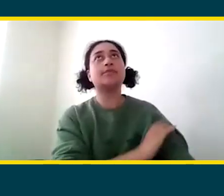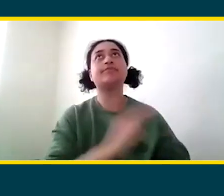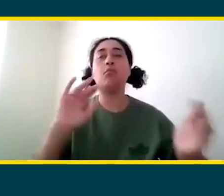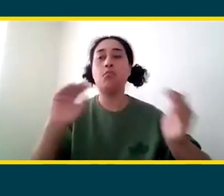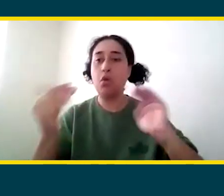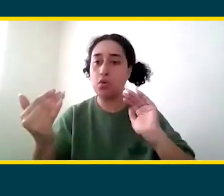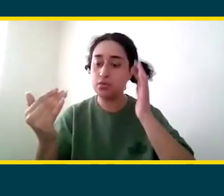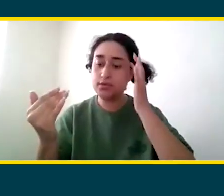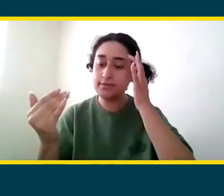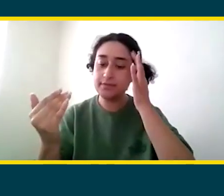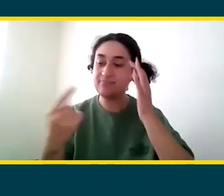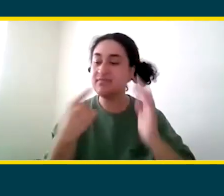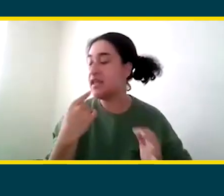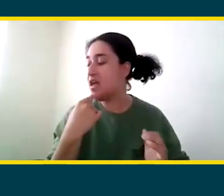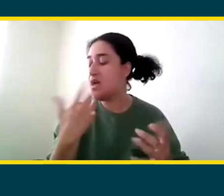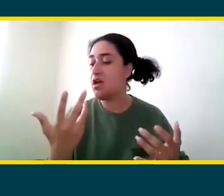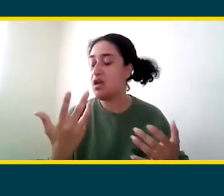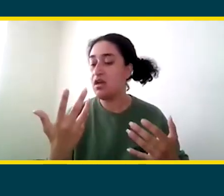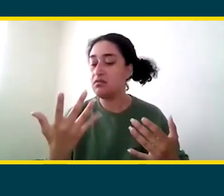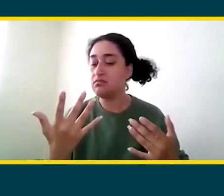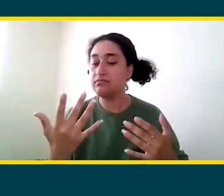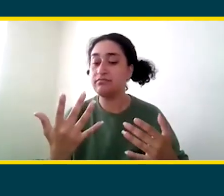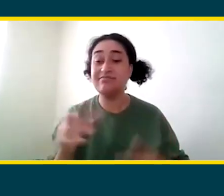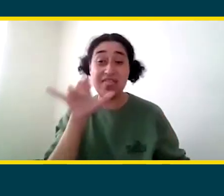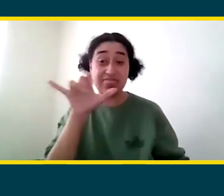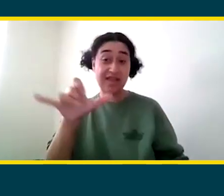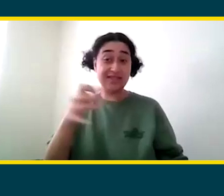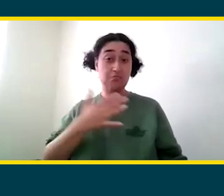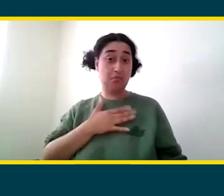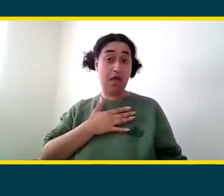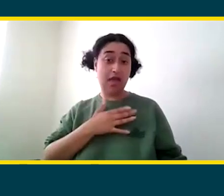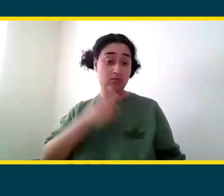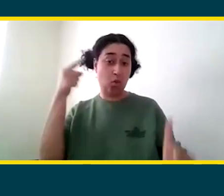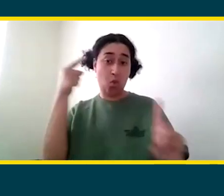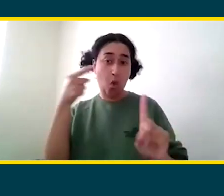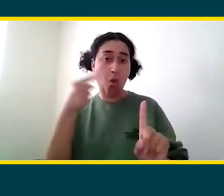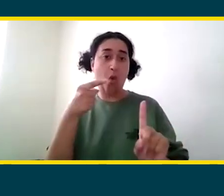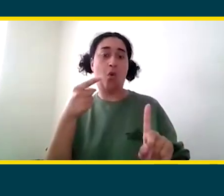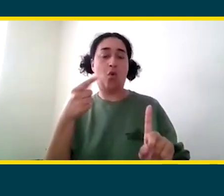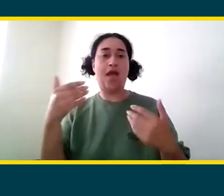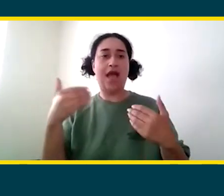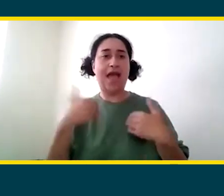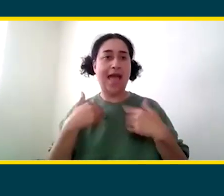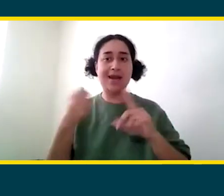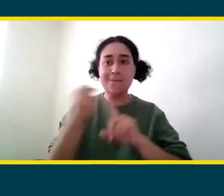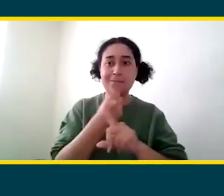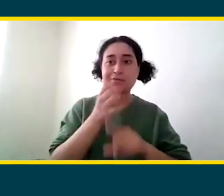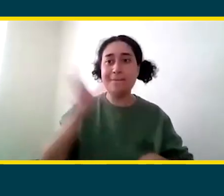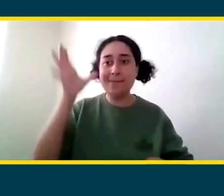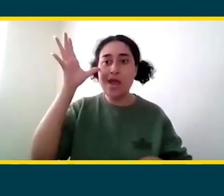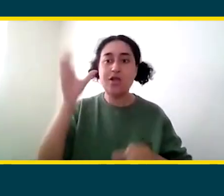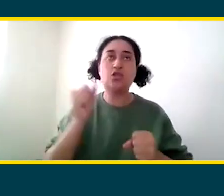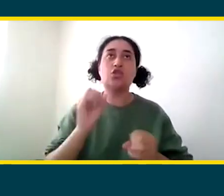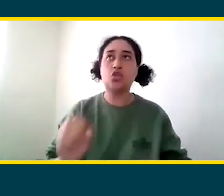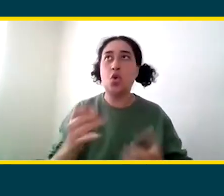being able to just say, well, that's my lot in life. Oh, I had abusive parents, and so